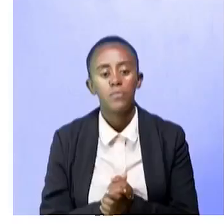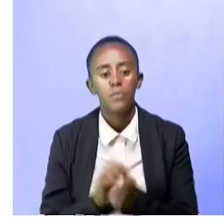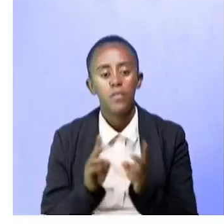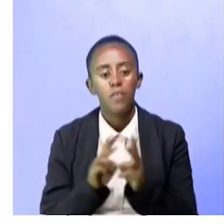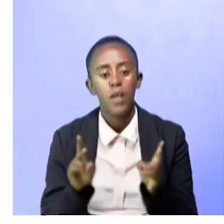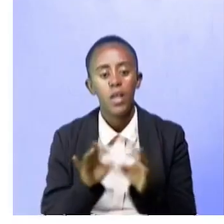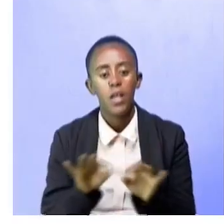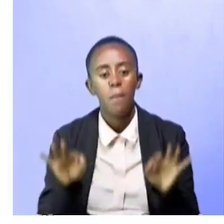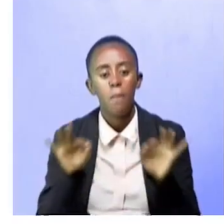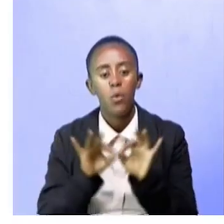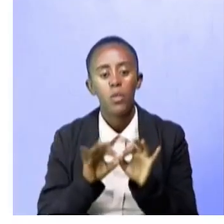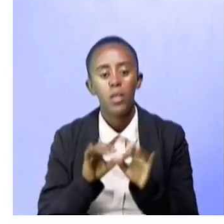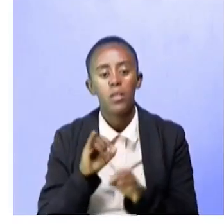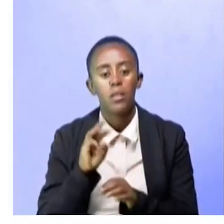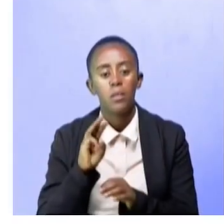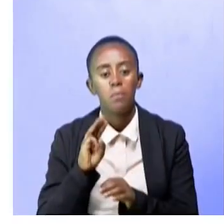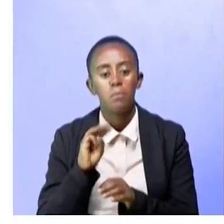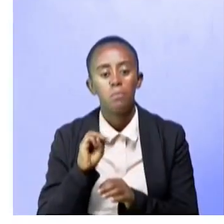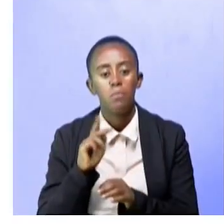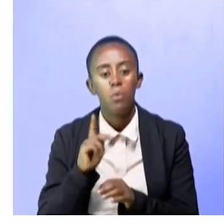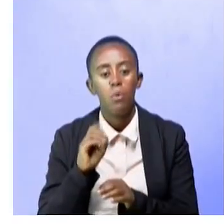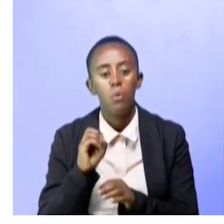Important.